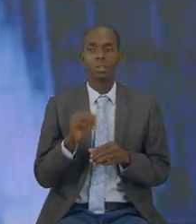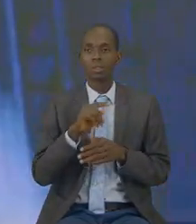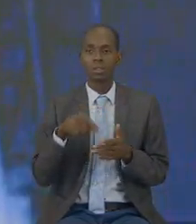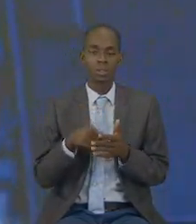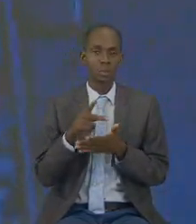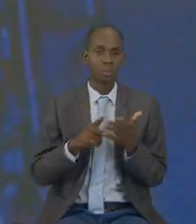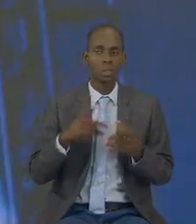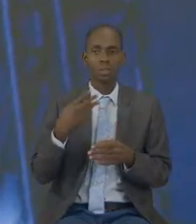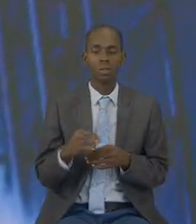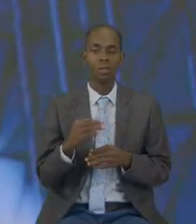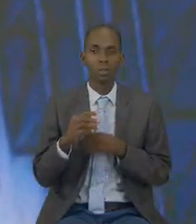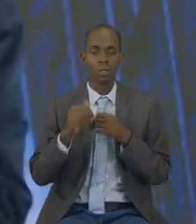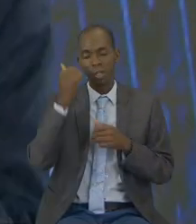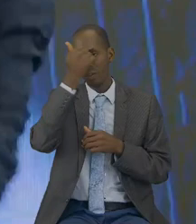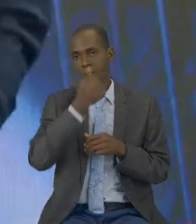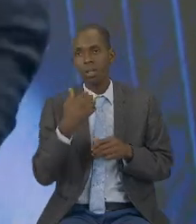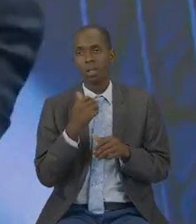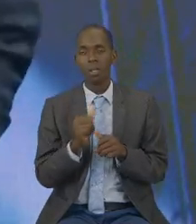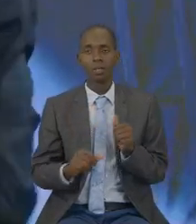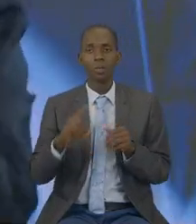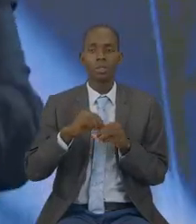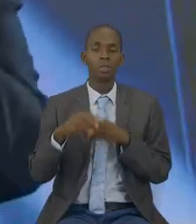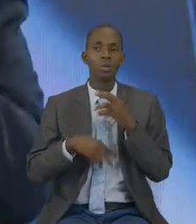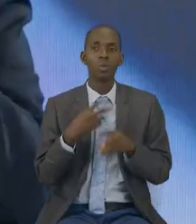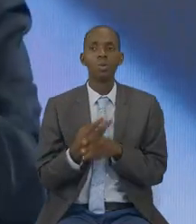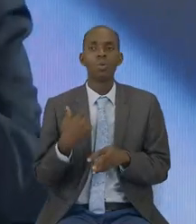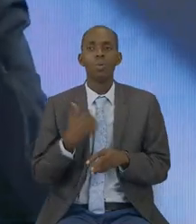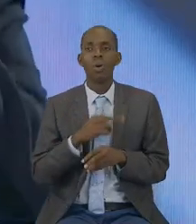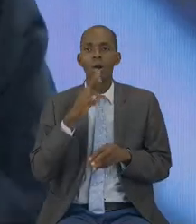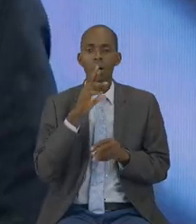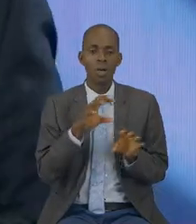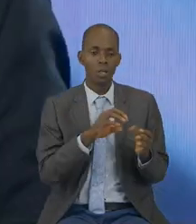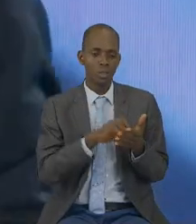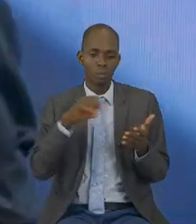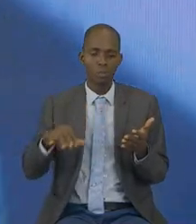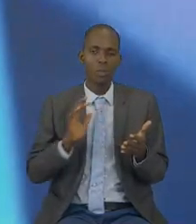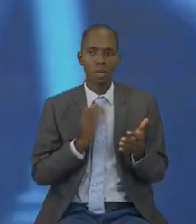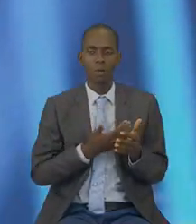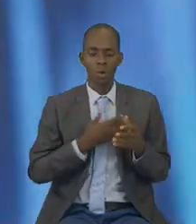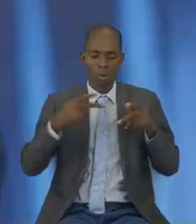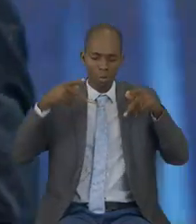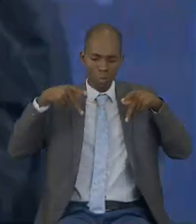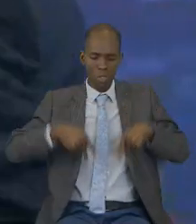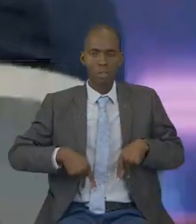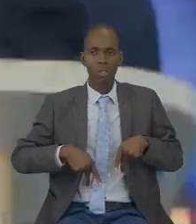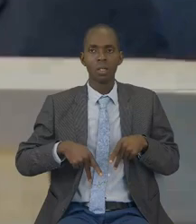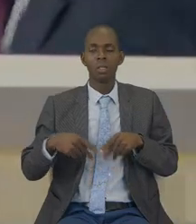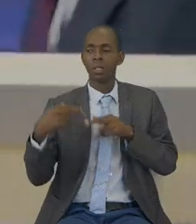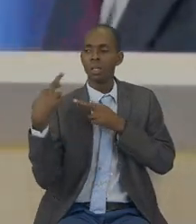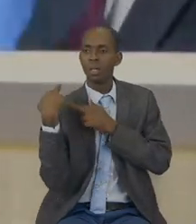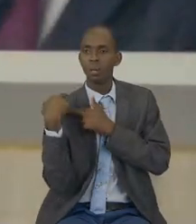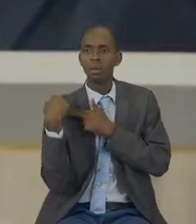the world, we are shifting a personal responsibility of